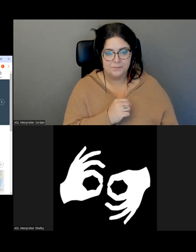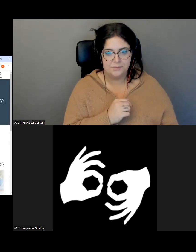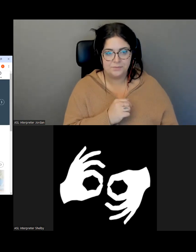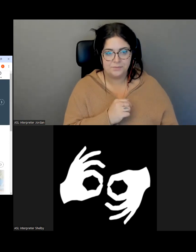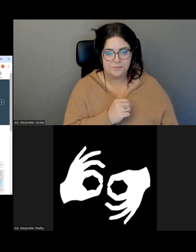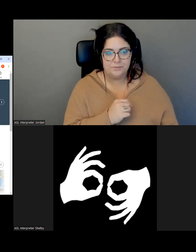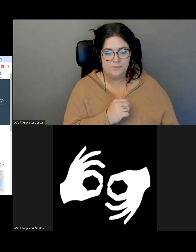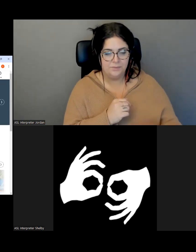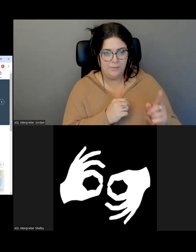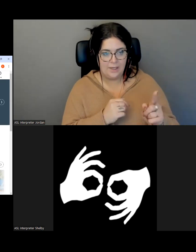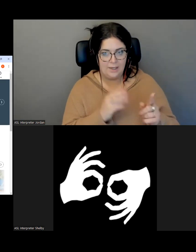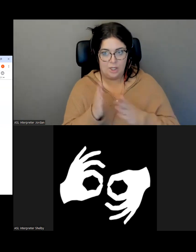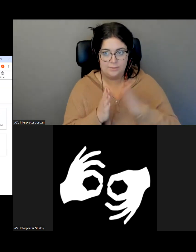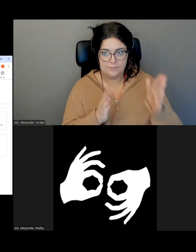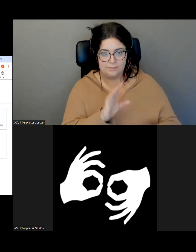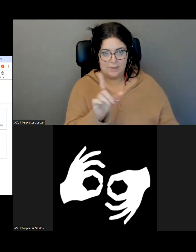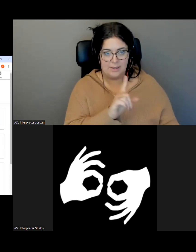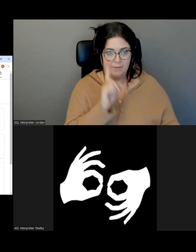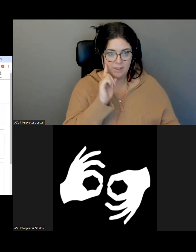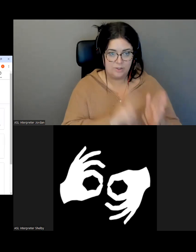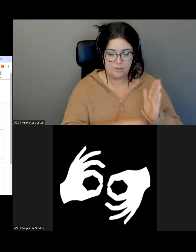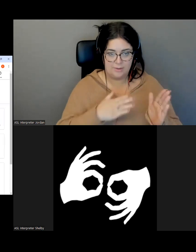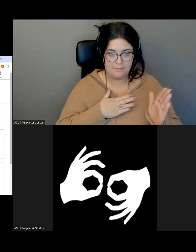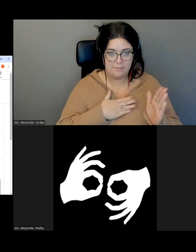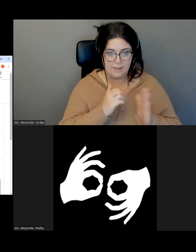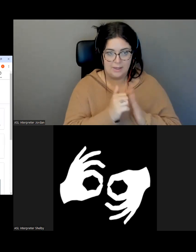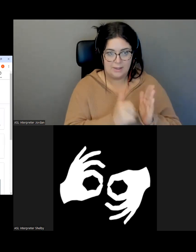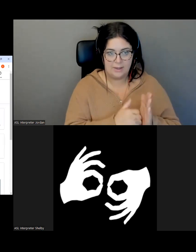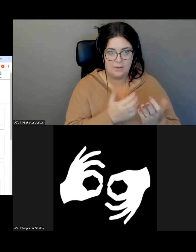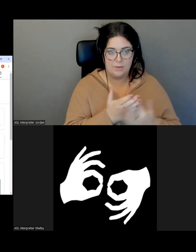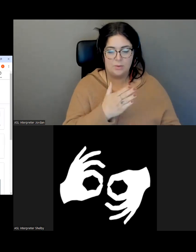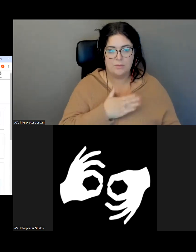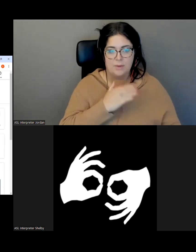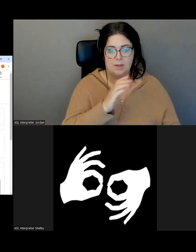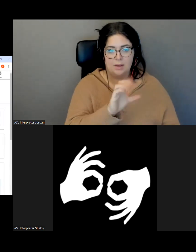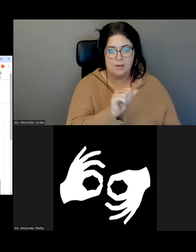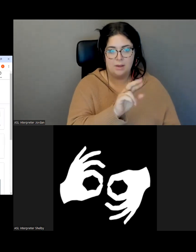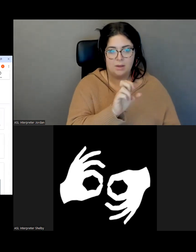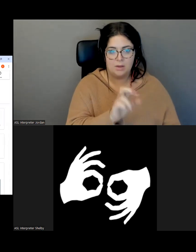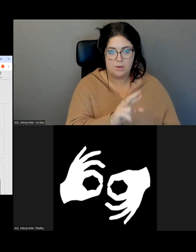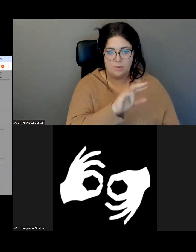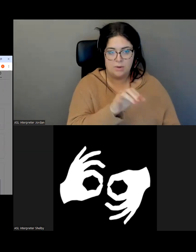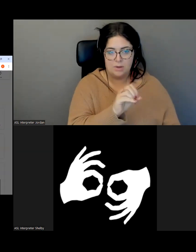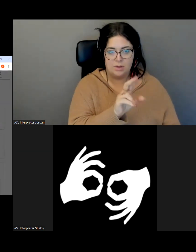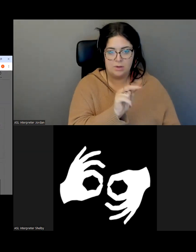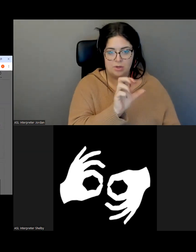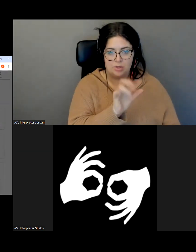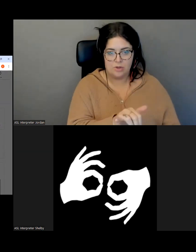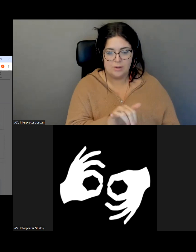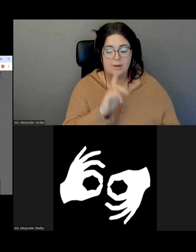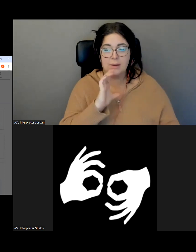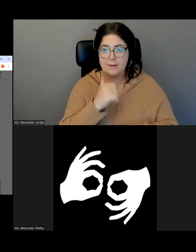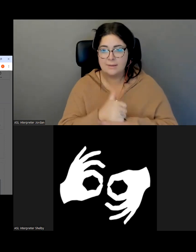out my page to look at my account by my career journey. I can set weekly goals so that it'll send